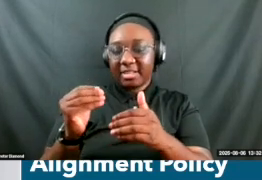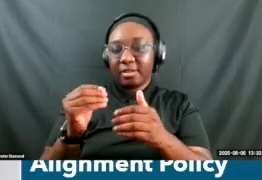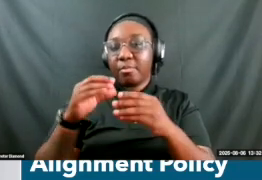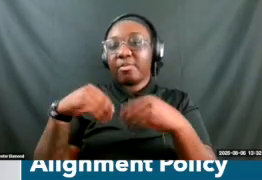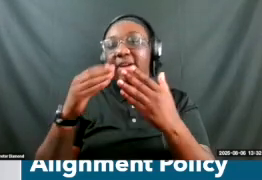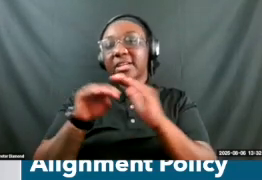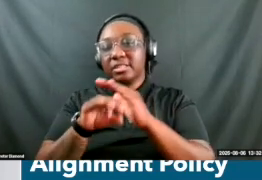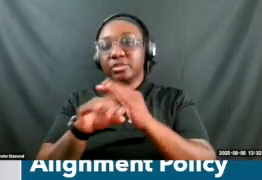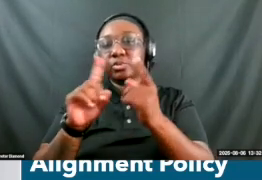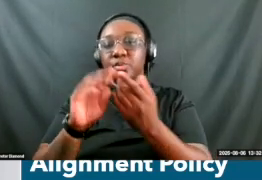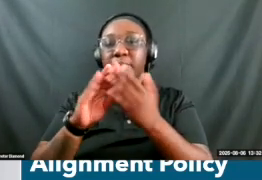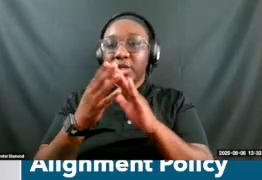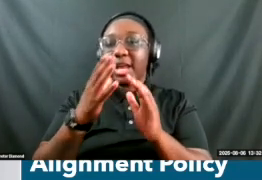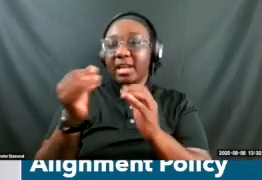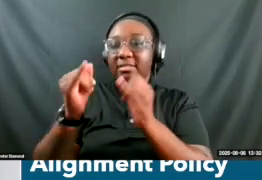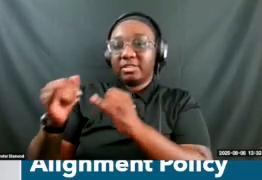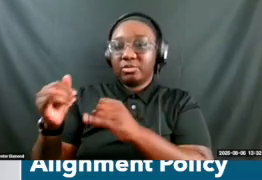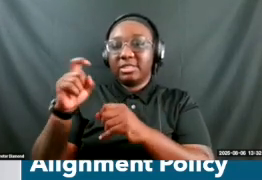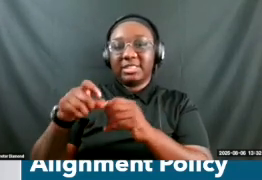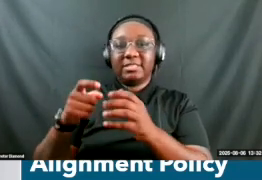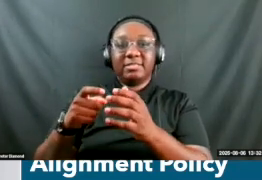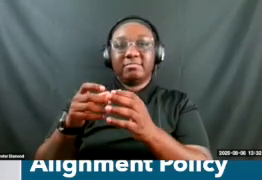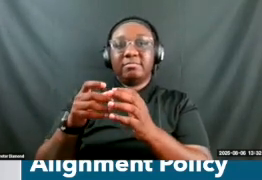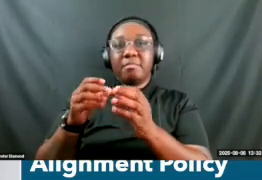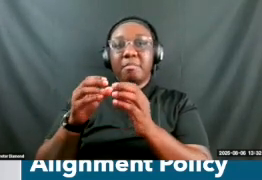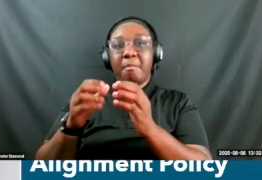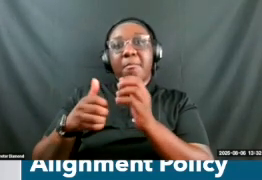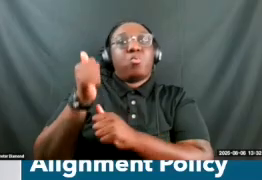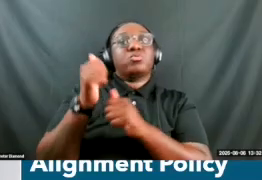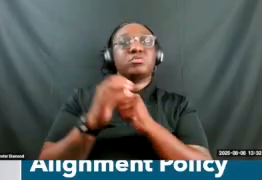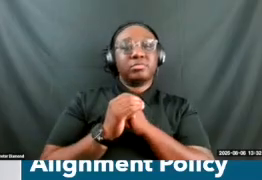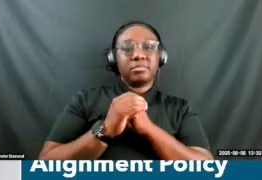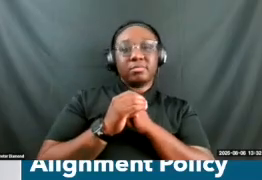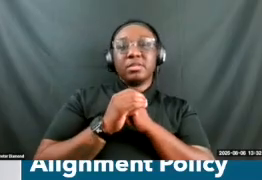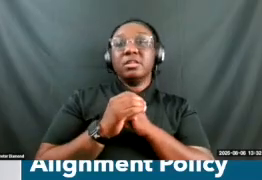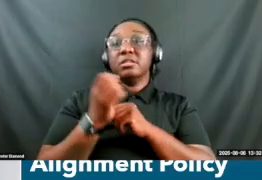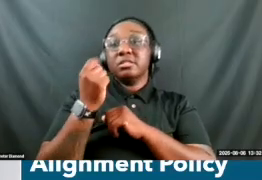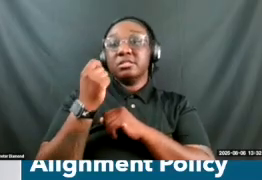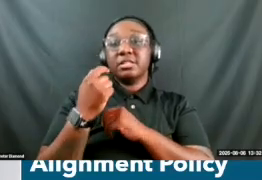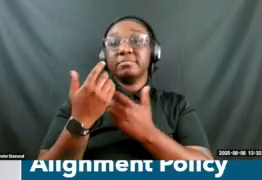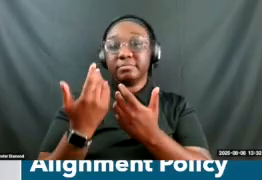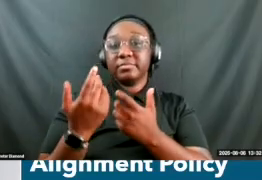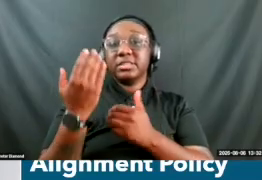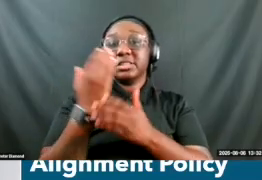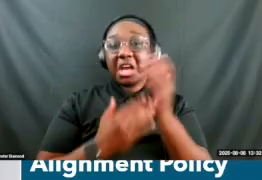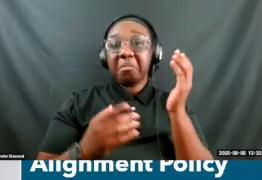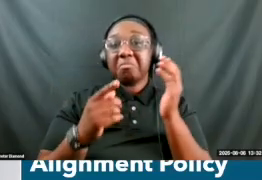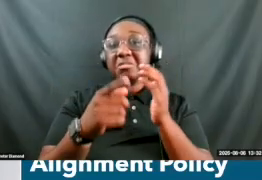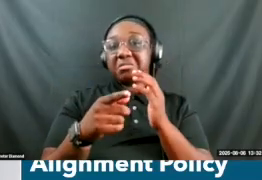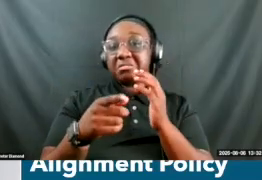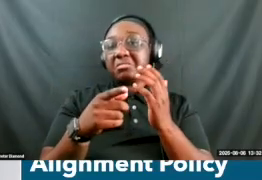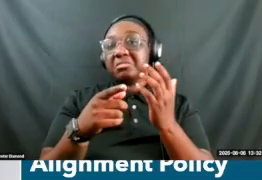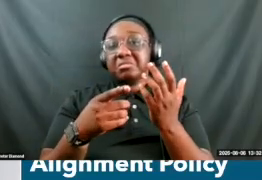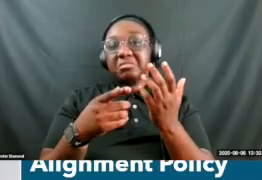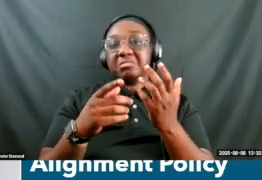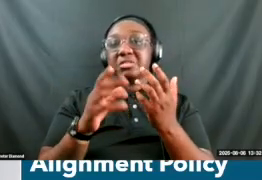Please note that some of our proposed changes answer to various feedbacks that we have received. That is why you will see some policies in